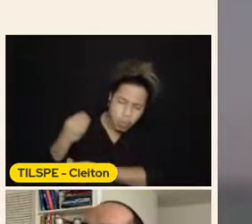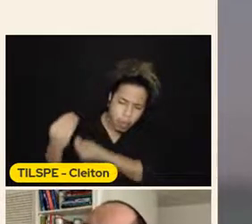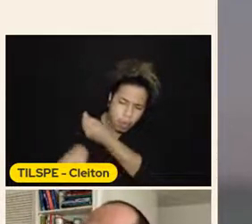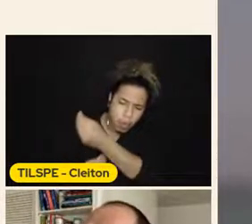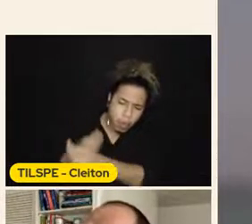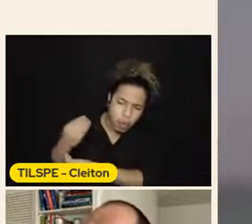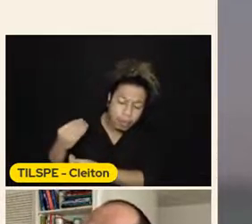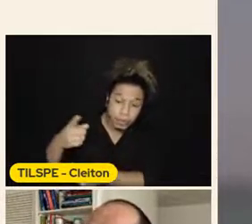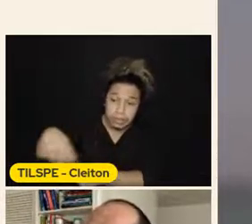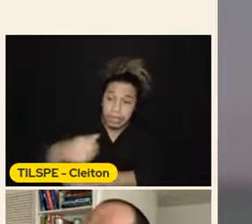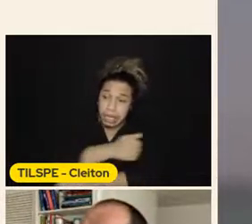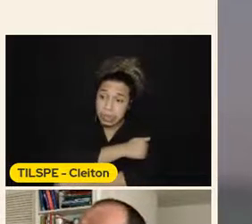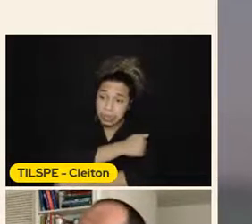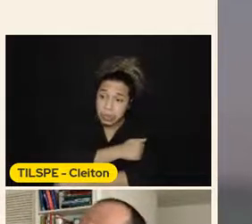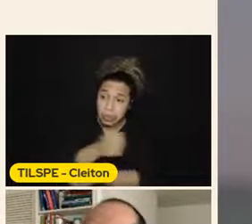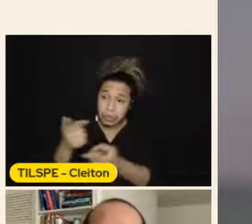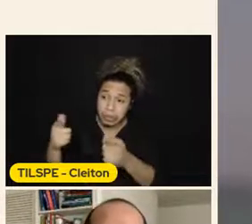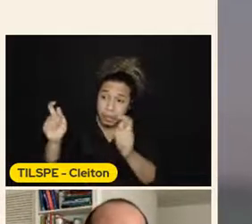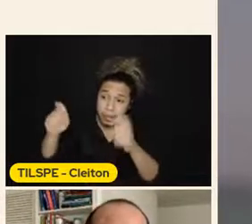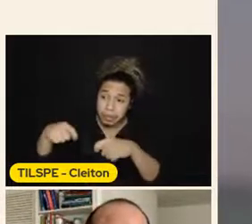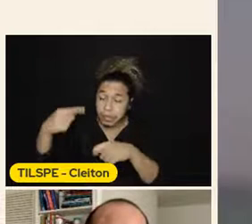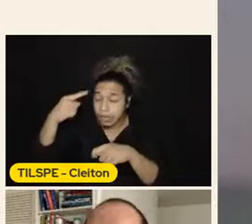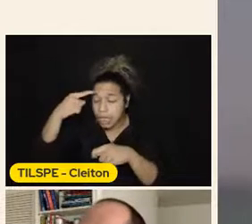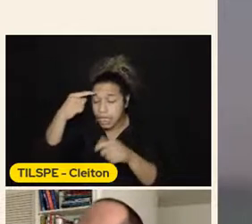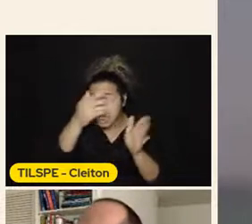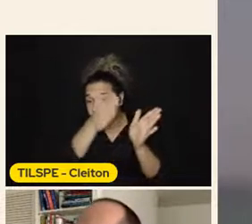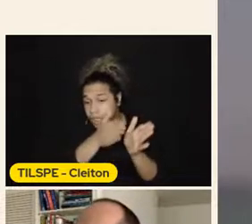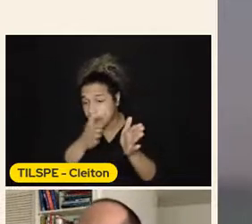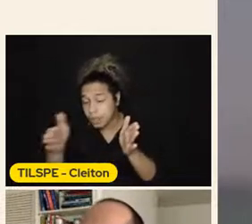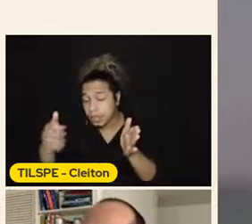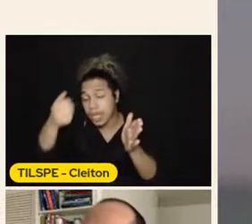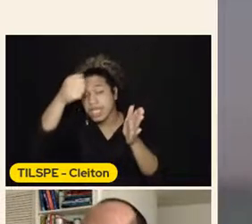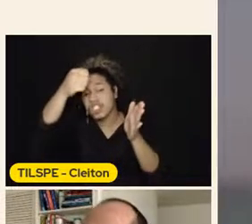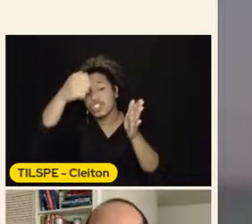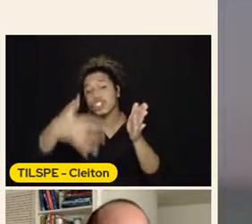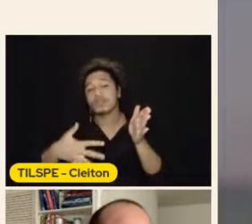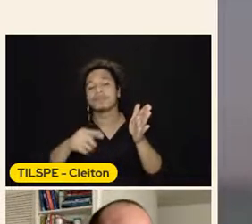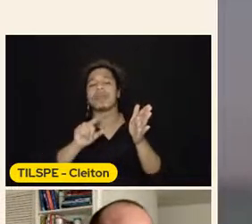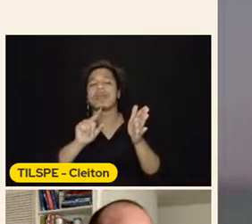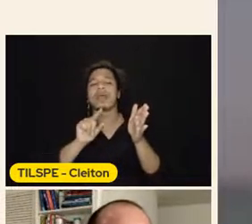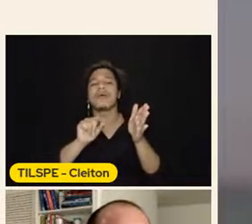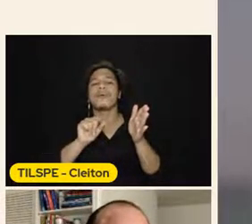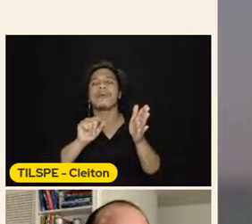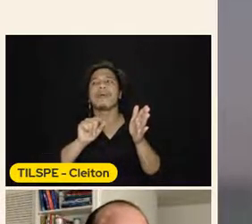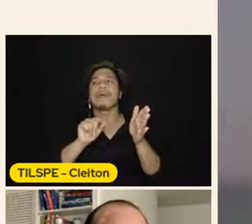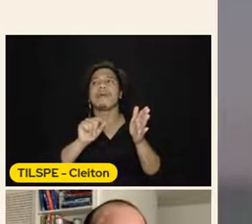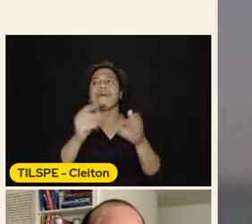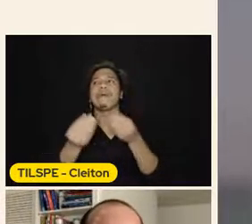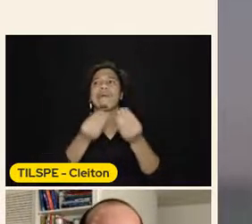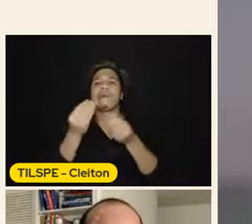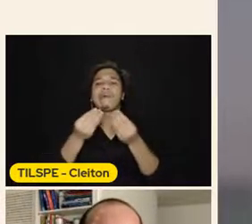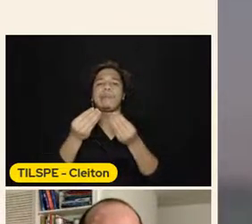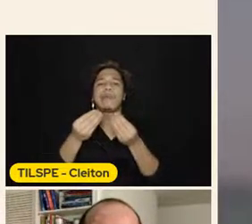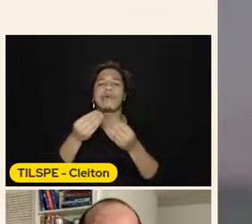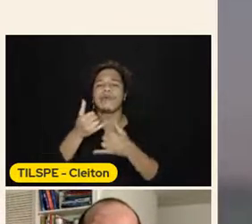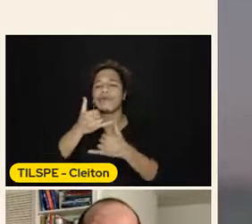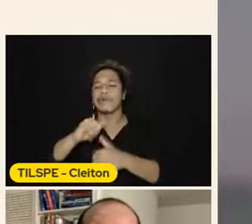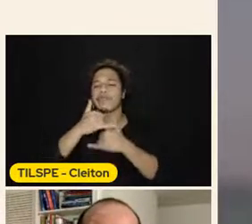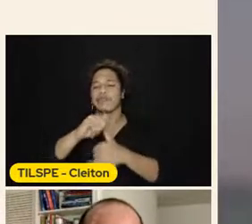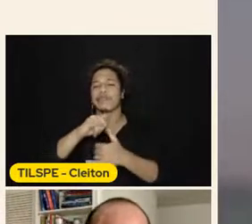to use sequencers to explain how devices can produce energy. We can help